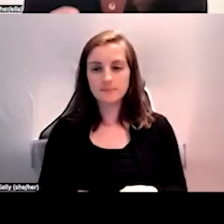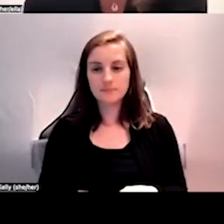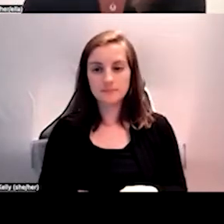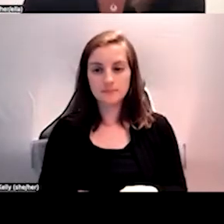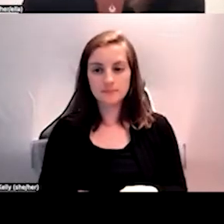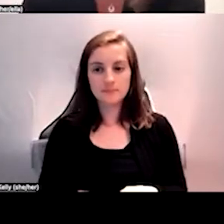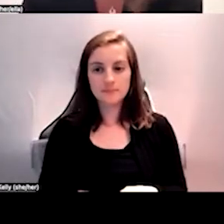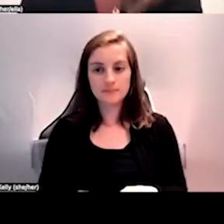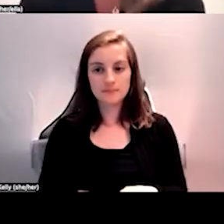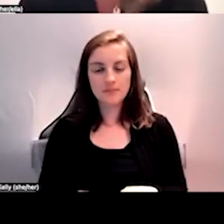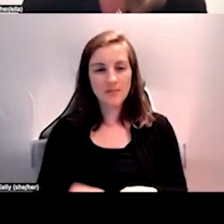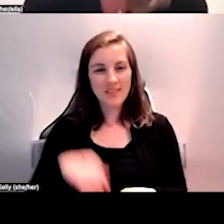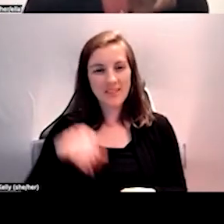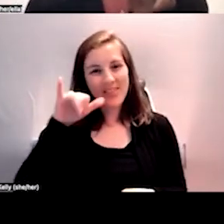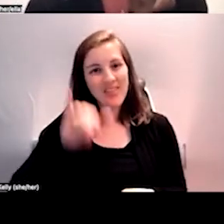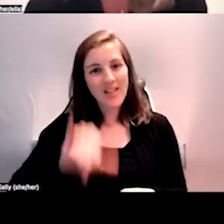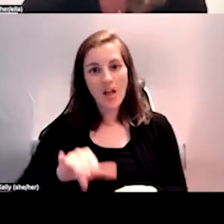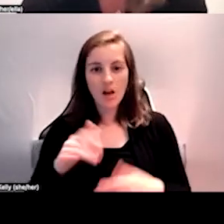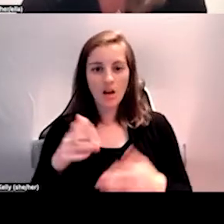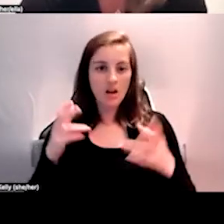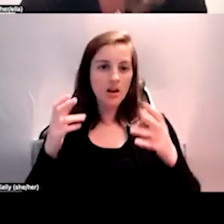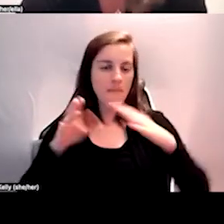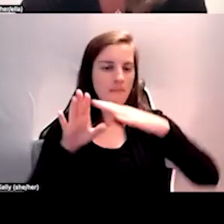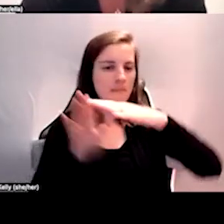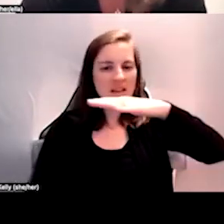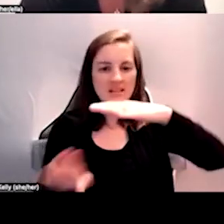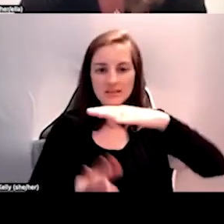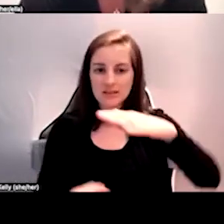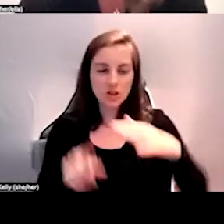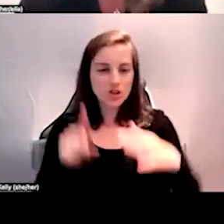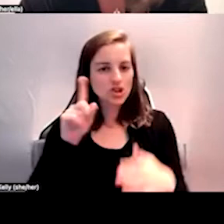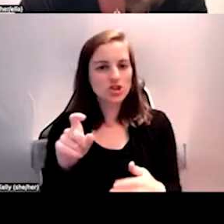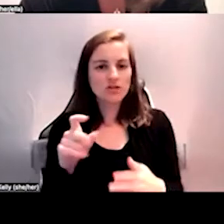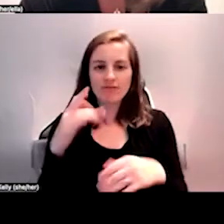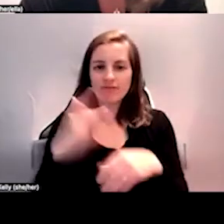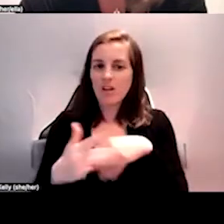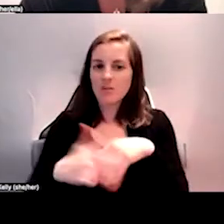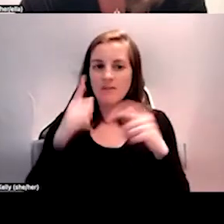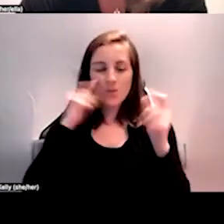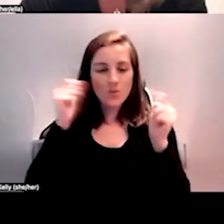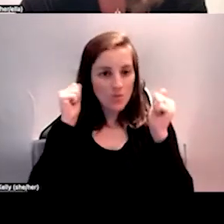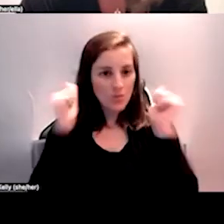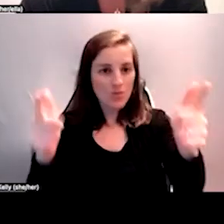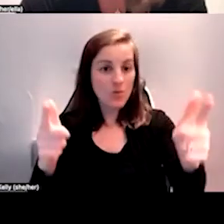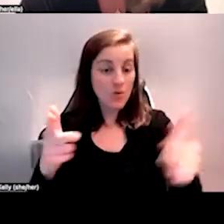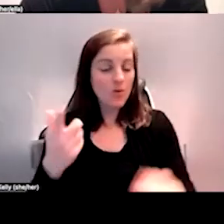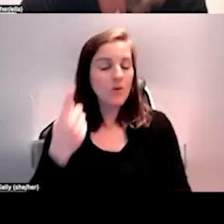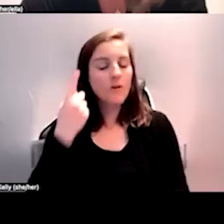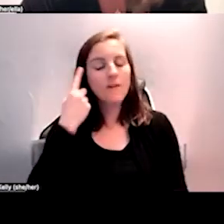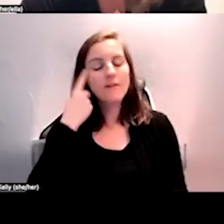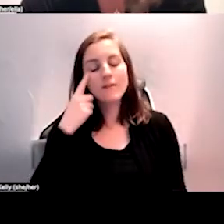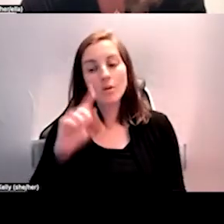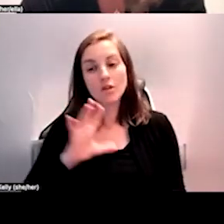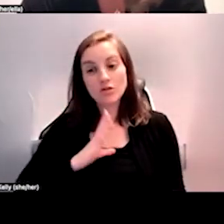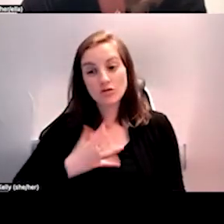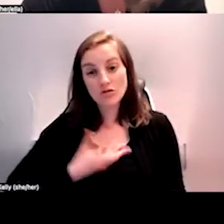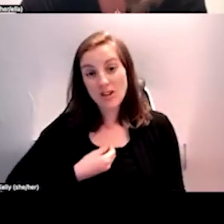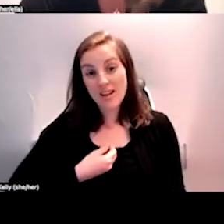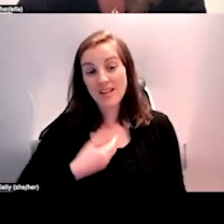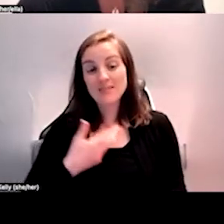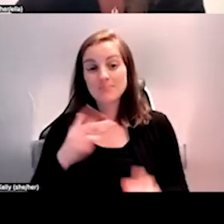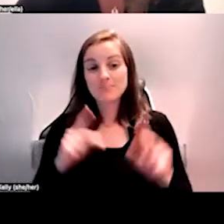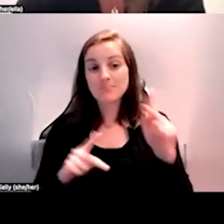bottom line. Unfortunately, for so many trans and gender diverse people, it's, a very common experience.